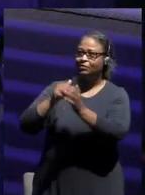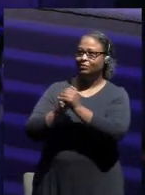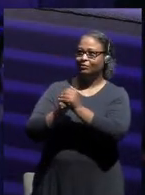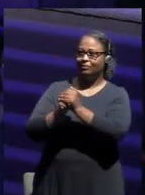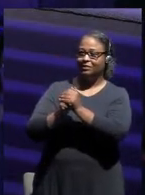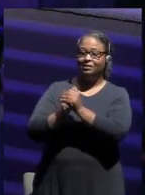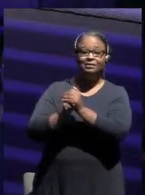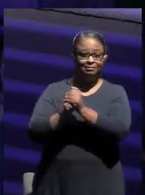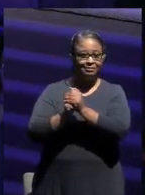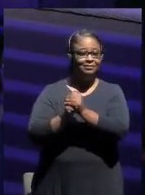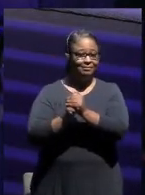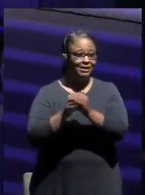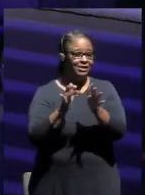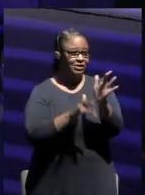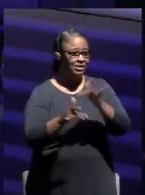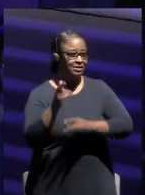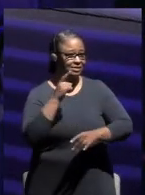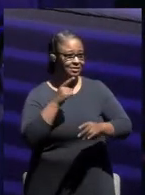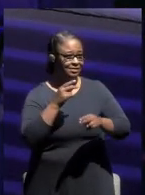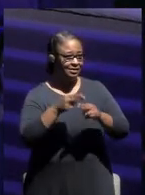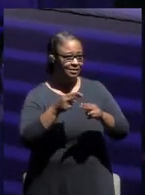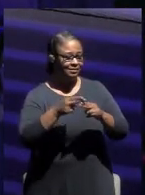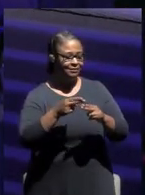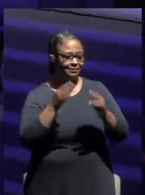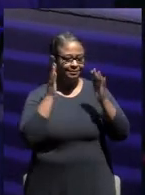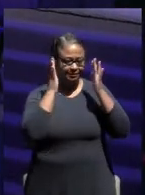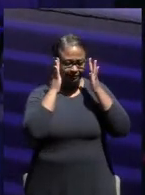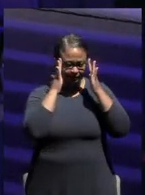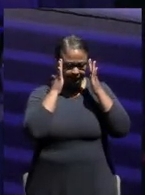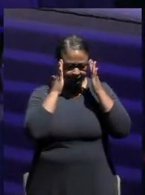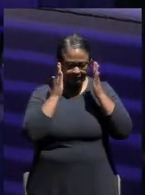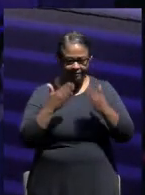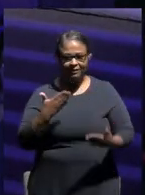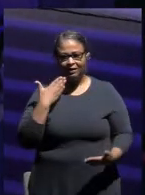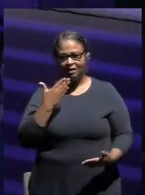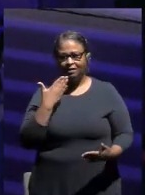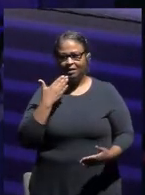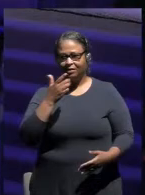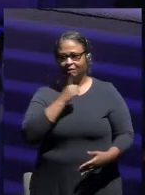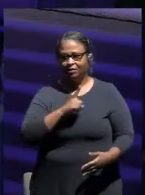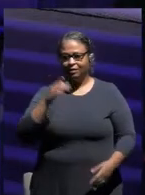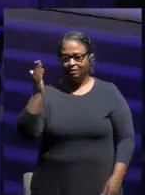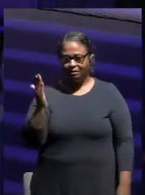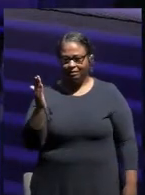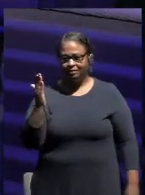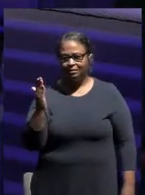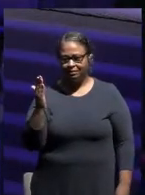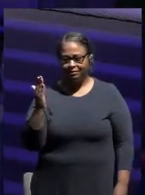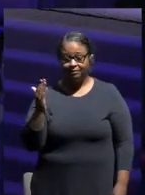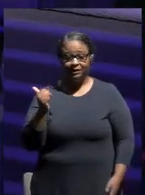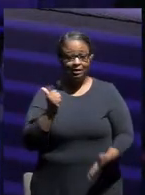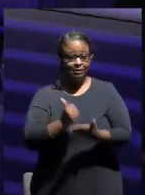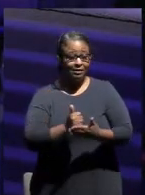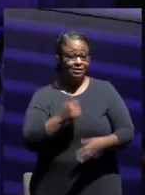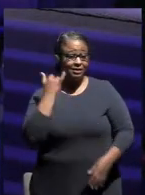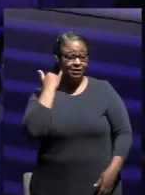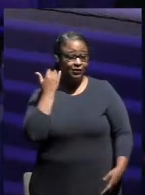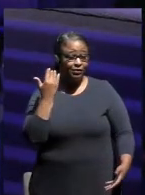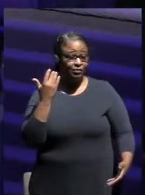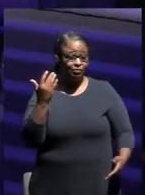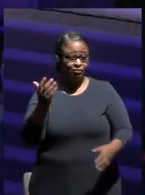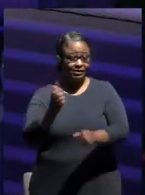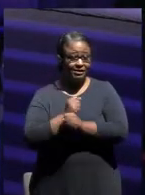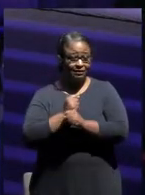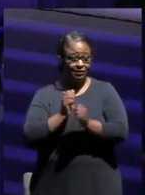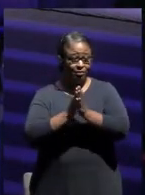name. In Jesus' name. In Jesus' name. I thank you, Lord God. I thank you, Lord. Amen. If you receive that prayer and you